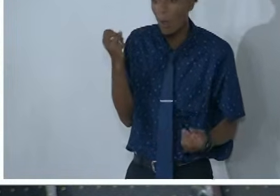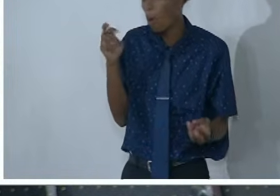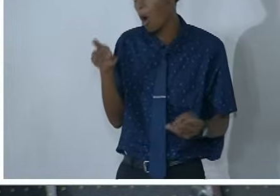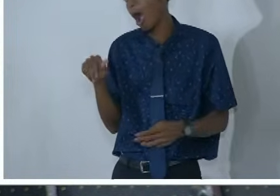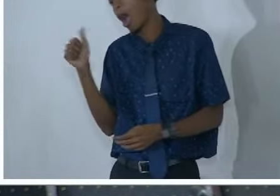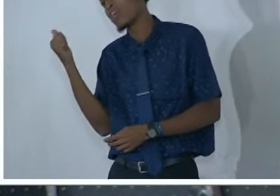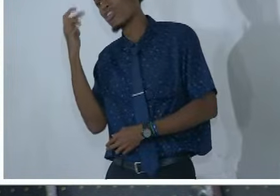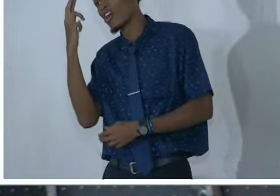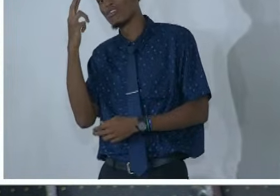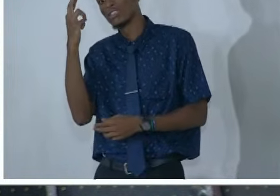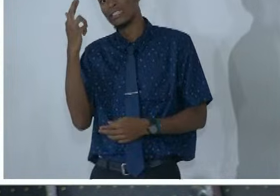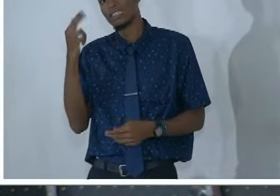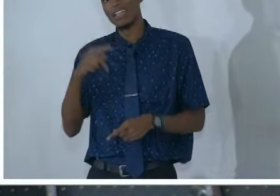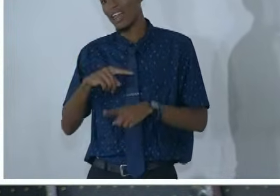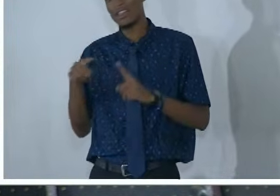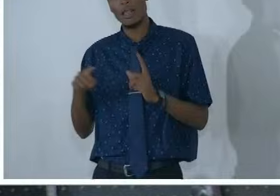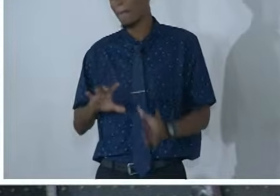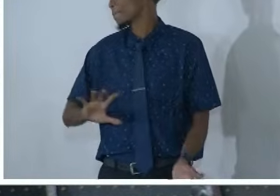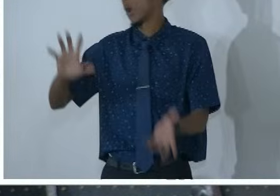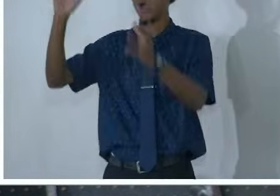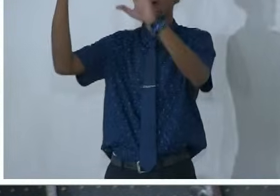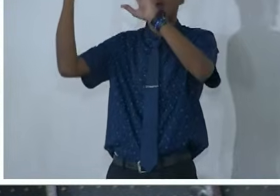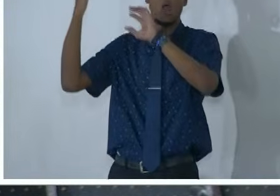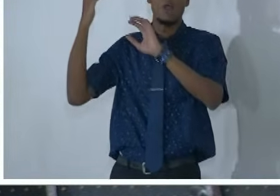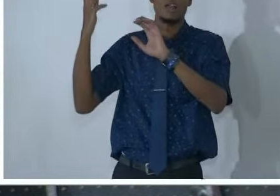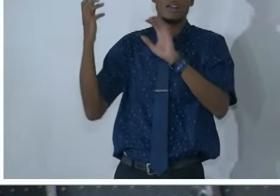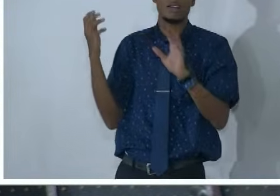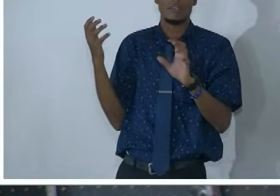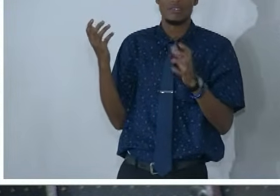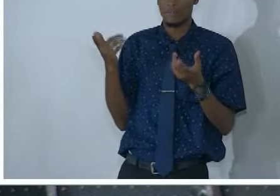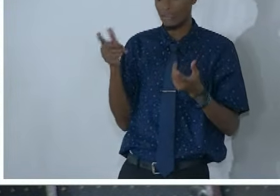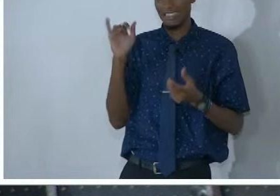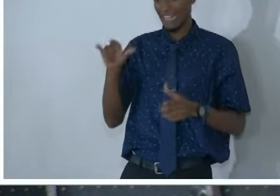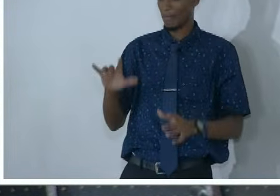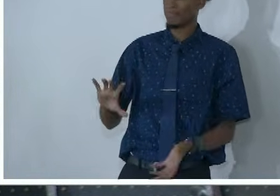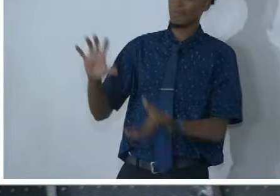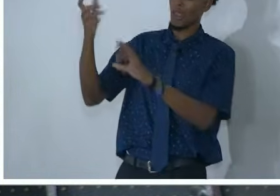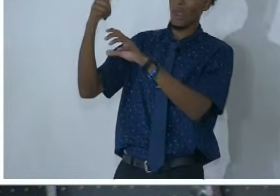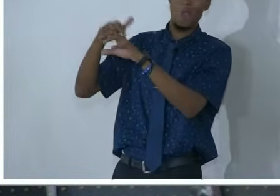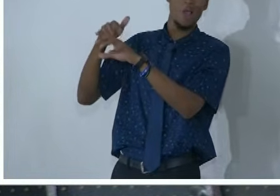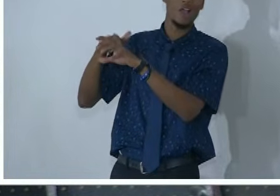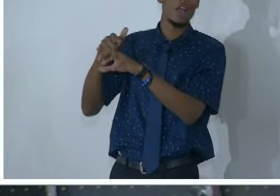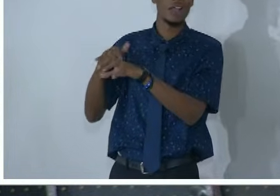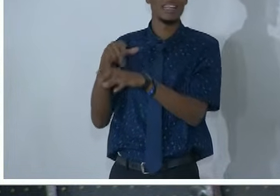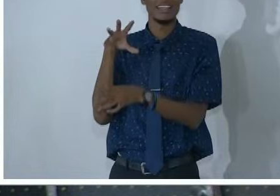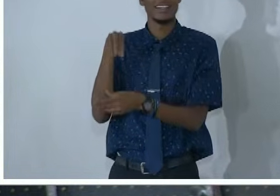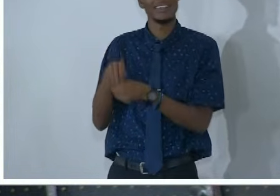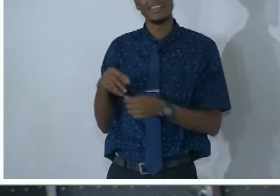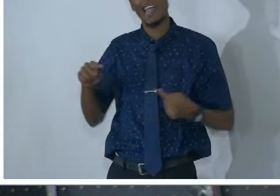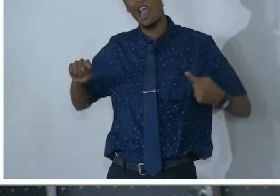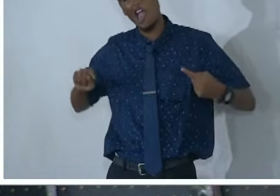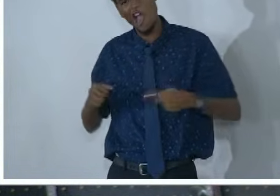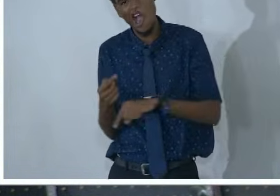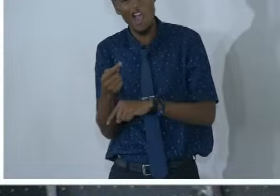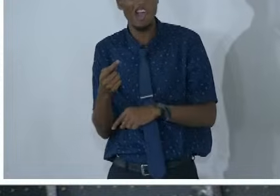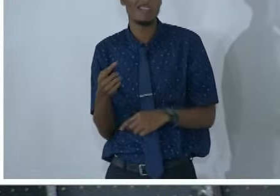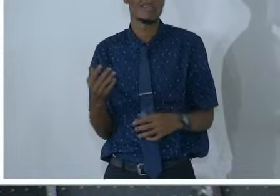they escalate, and they escalate leading to the injuries that are as a result